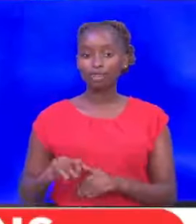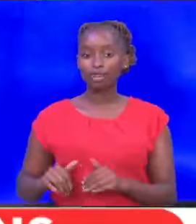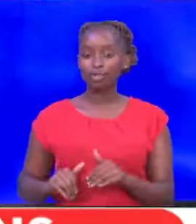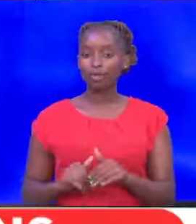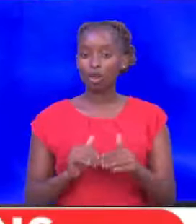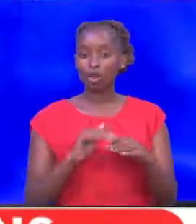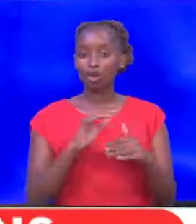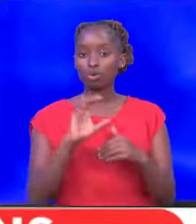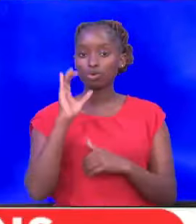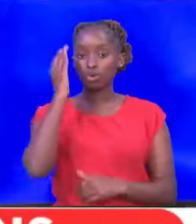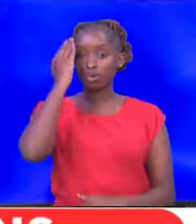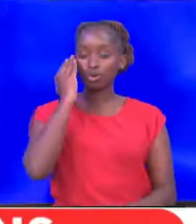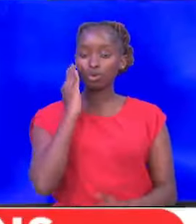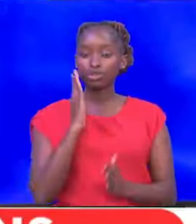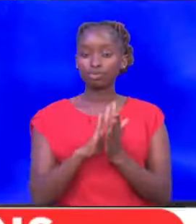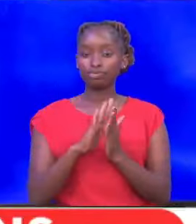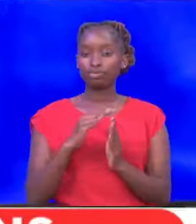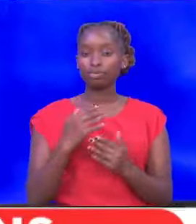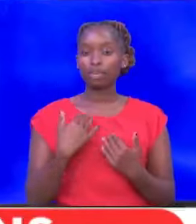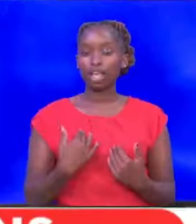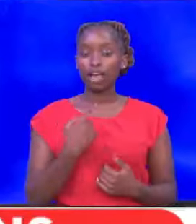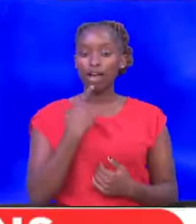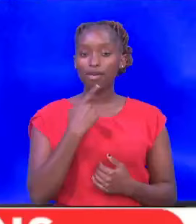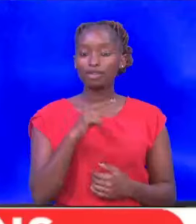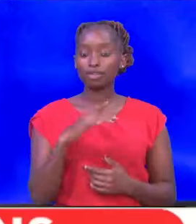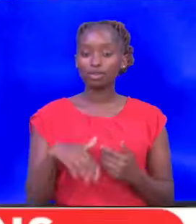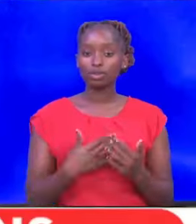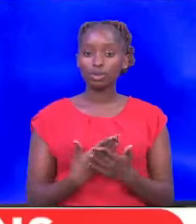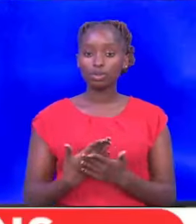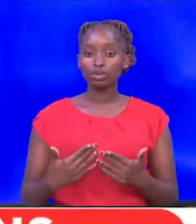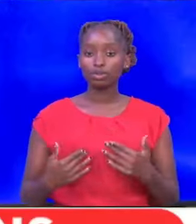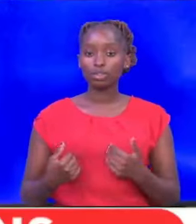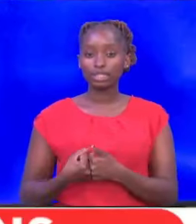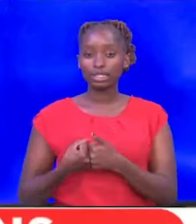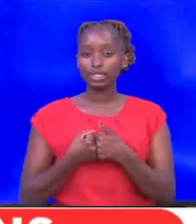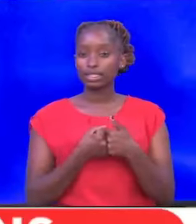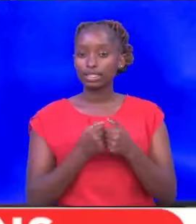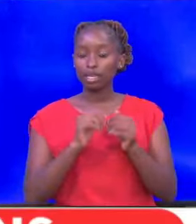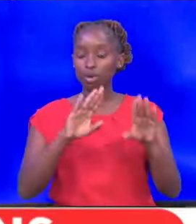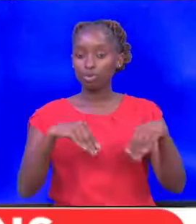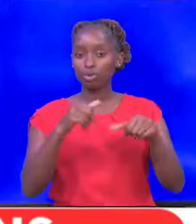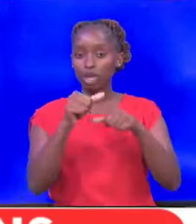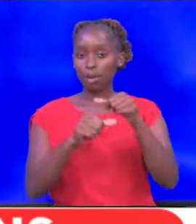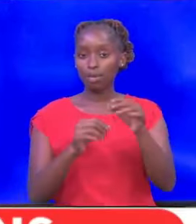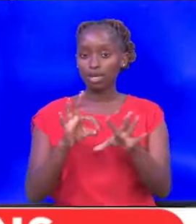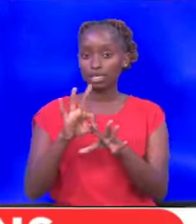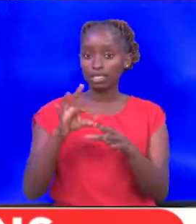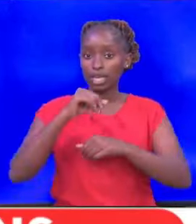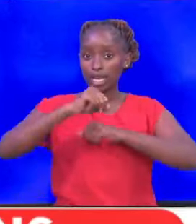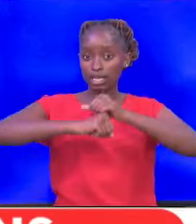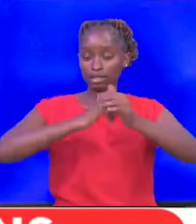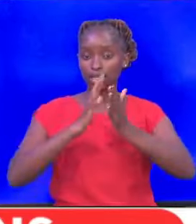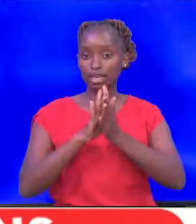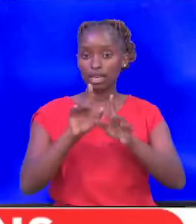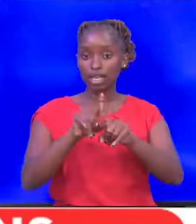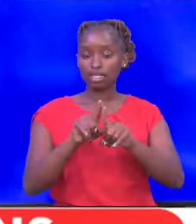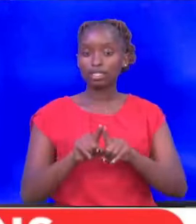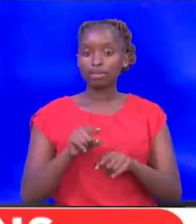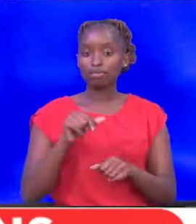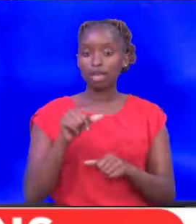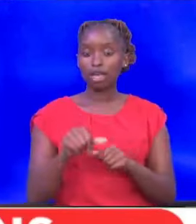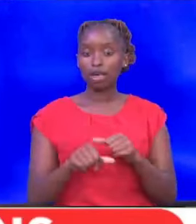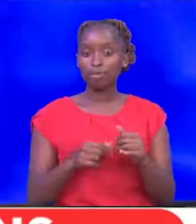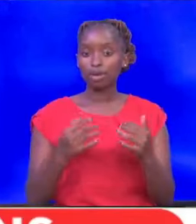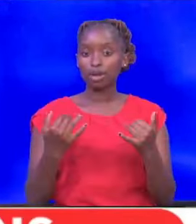settlement and a court degree addressing petitions that challenged the provisions of the Tea Act and the legitimacy of the